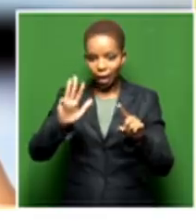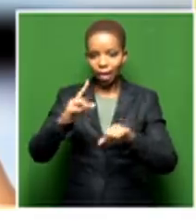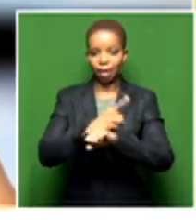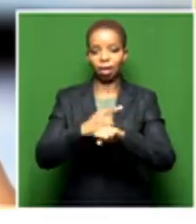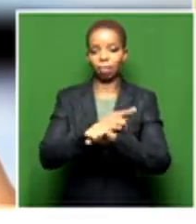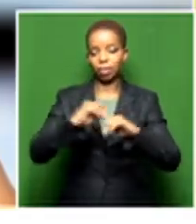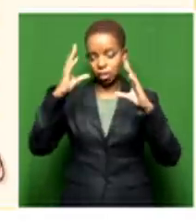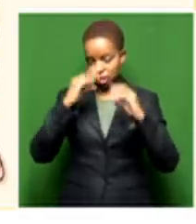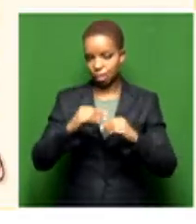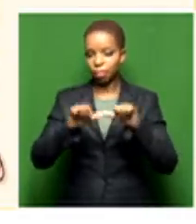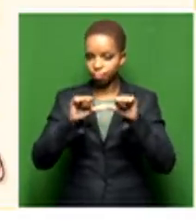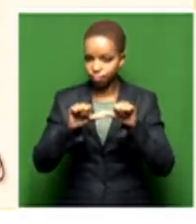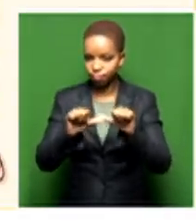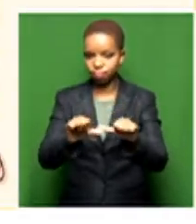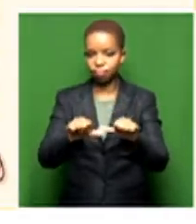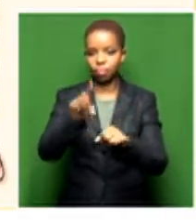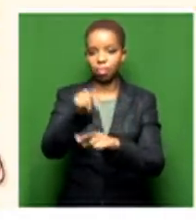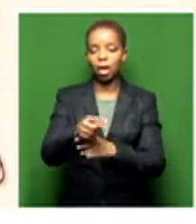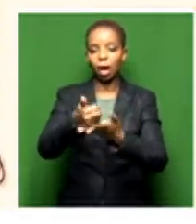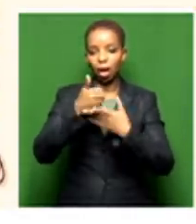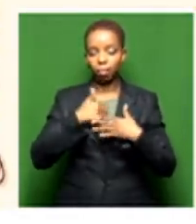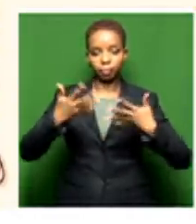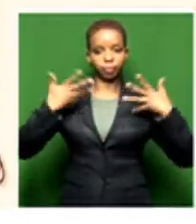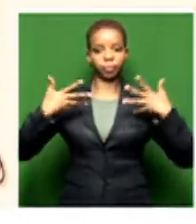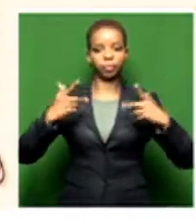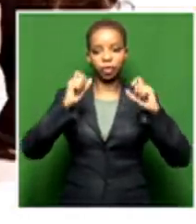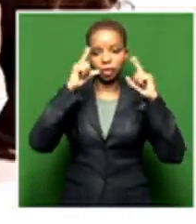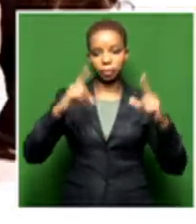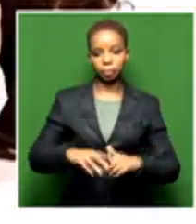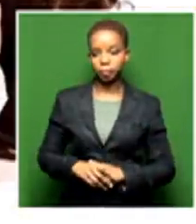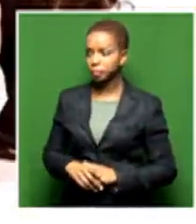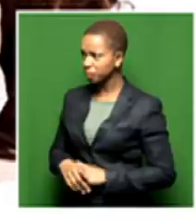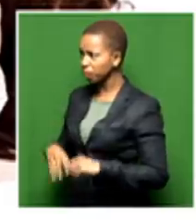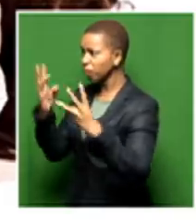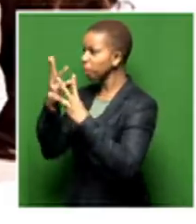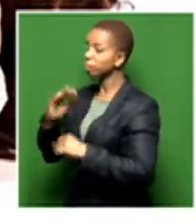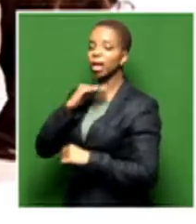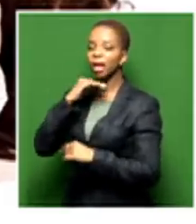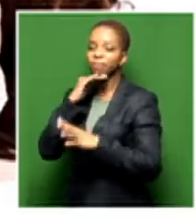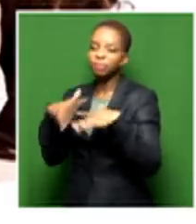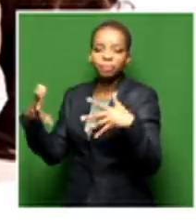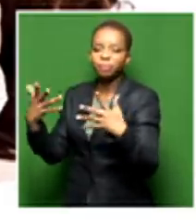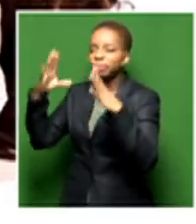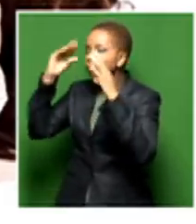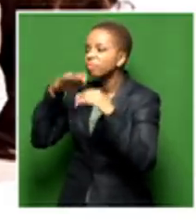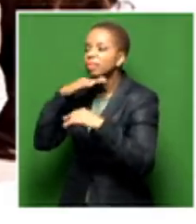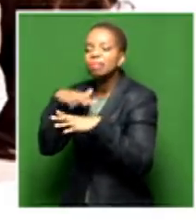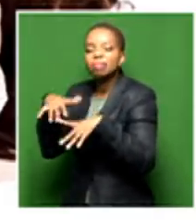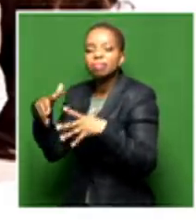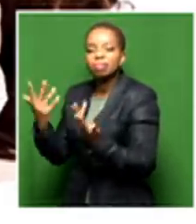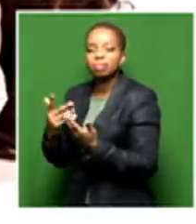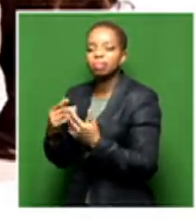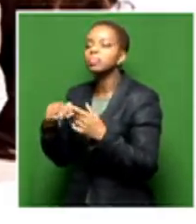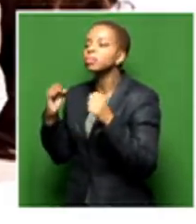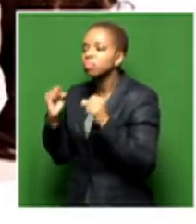pattern to help that. So for those who haven't had enough sleep and, still insist